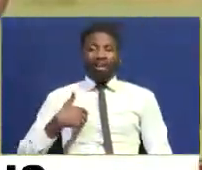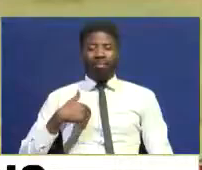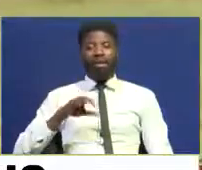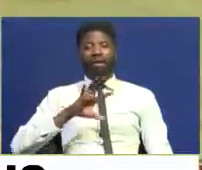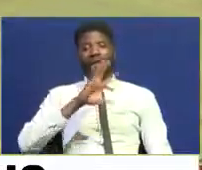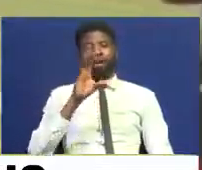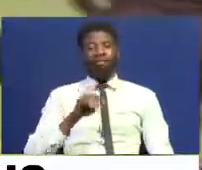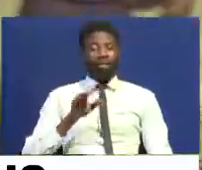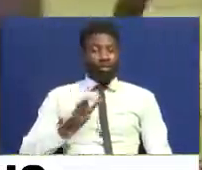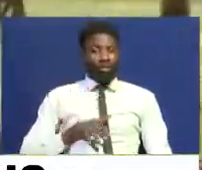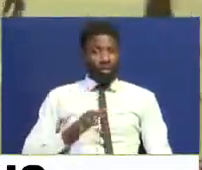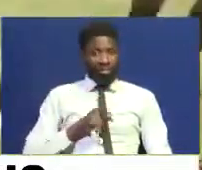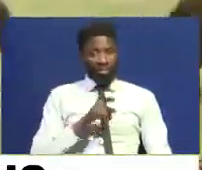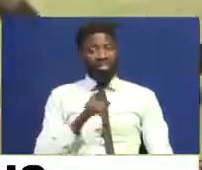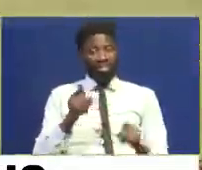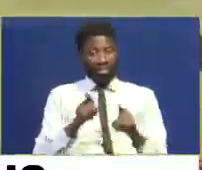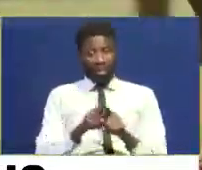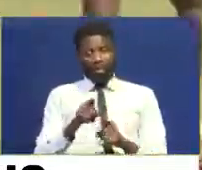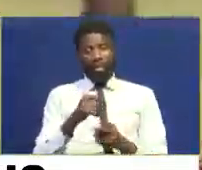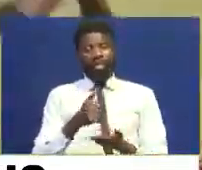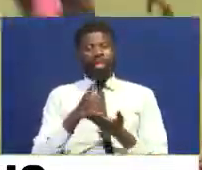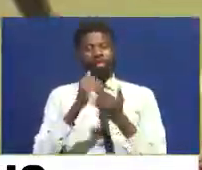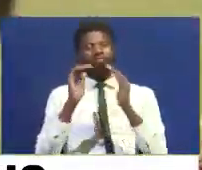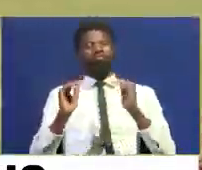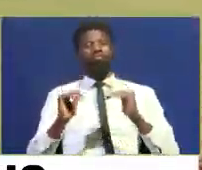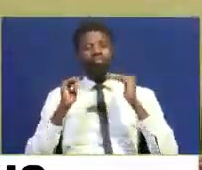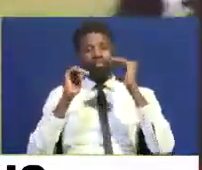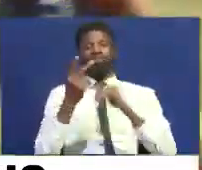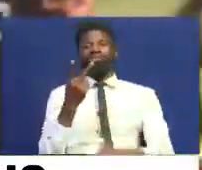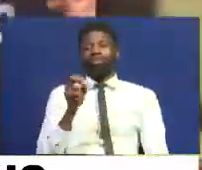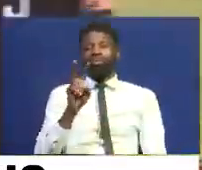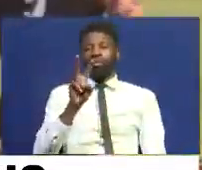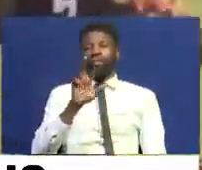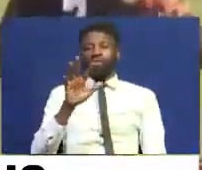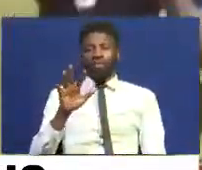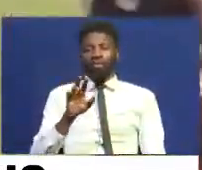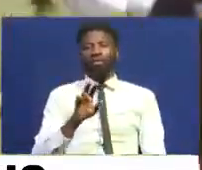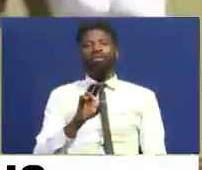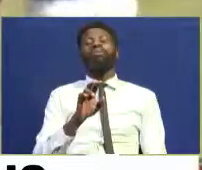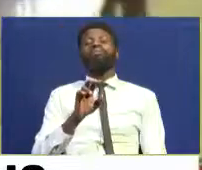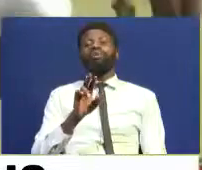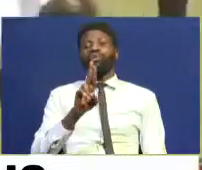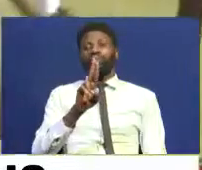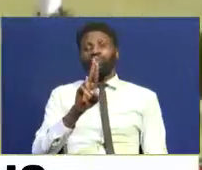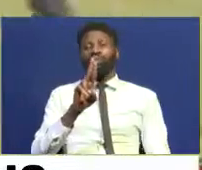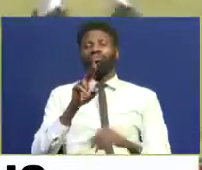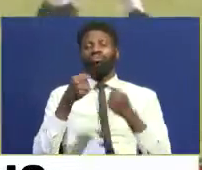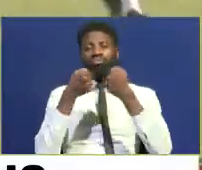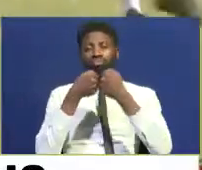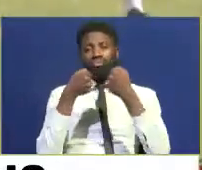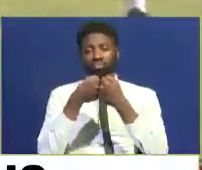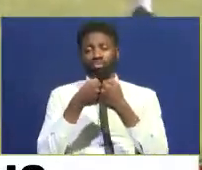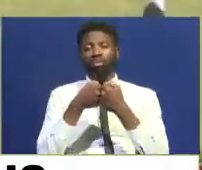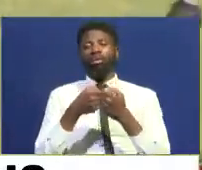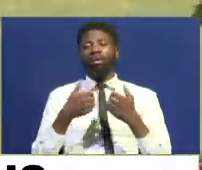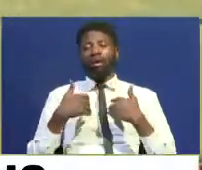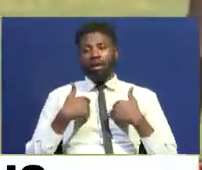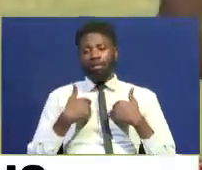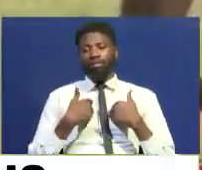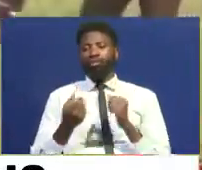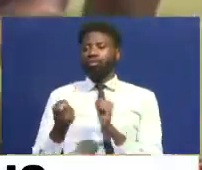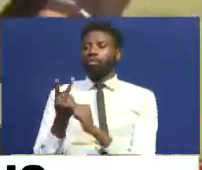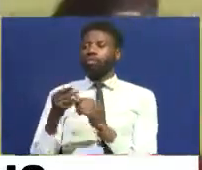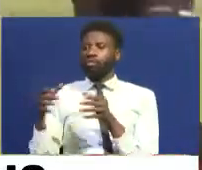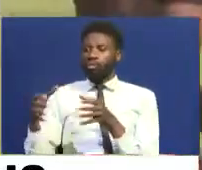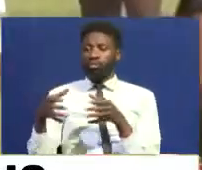Tournament, which doubles up as a qualifier for the 2025 Youth Challenge Series, has brought together 12 national women's teams,